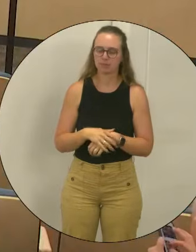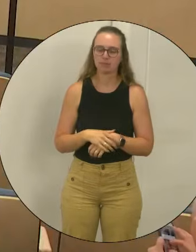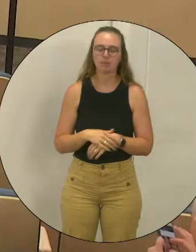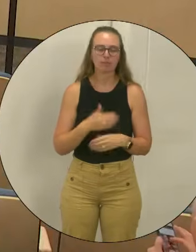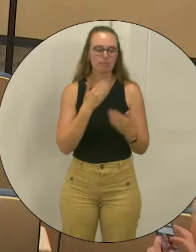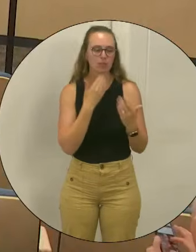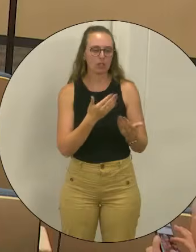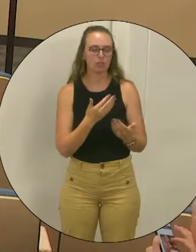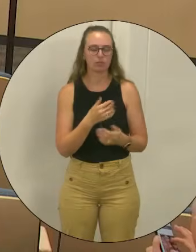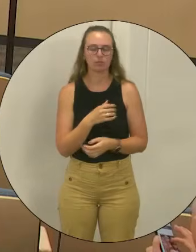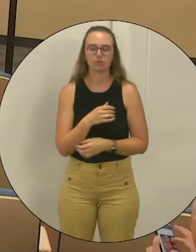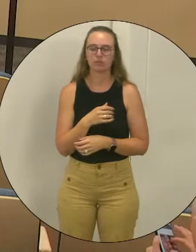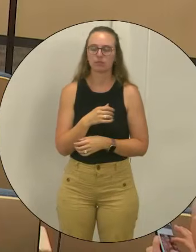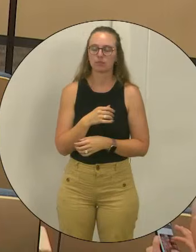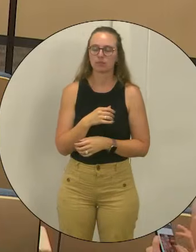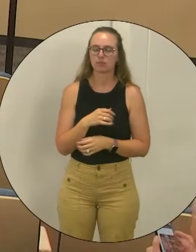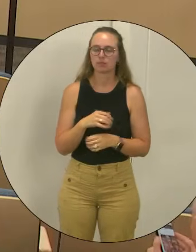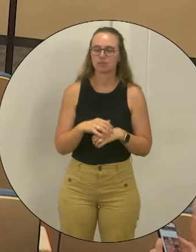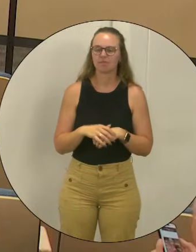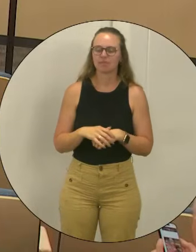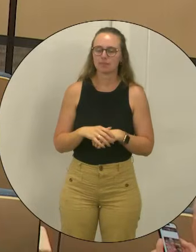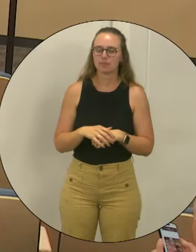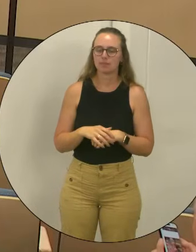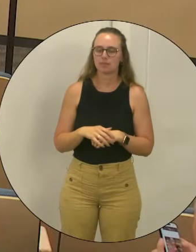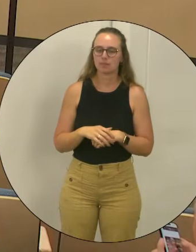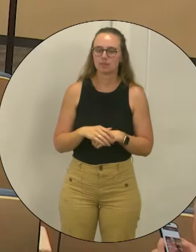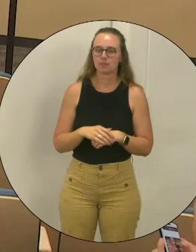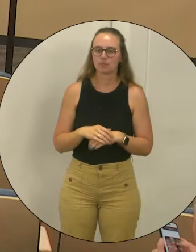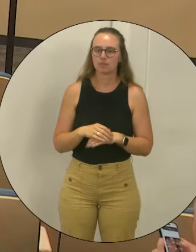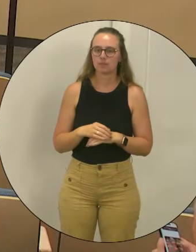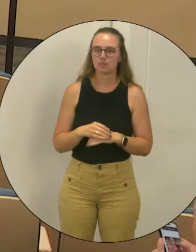Thank you. Trustee Biasotti.